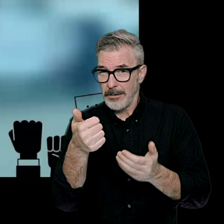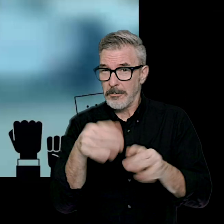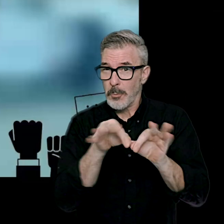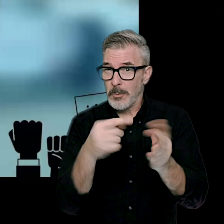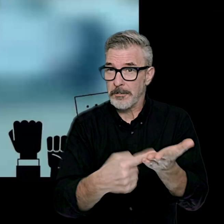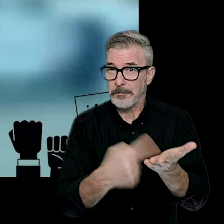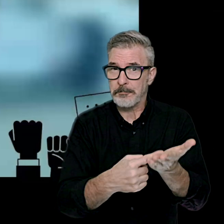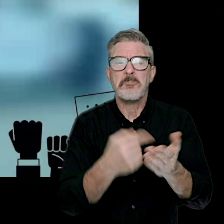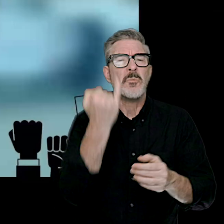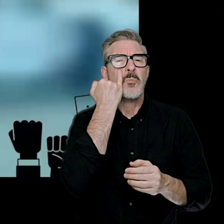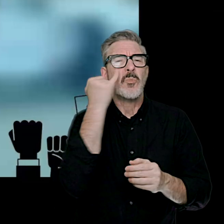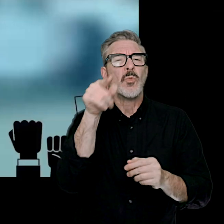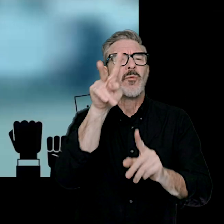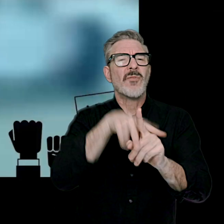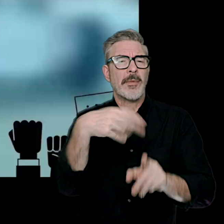it.